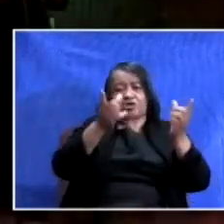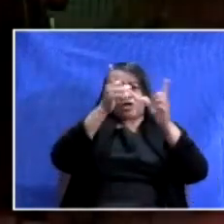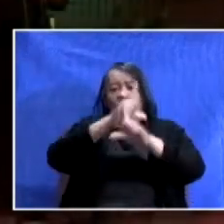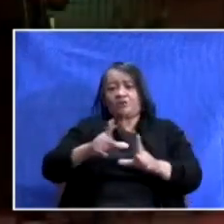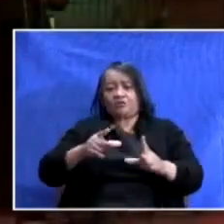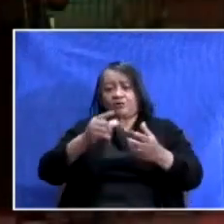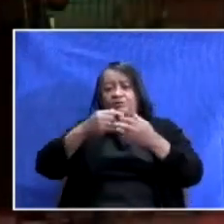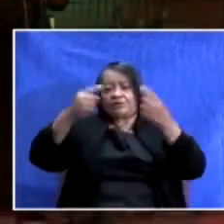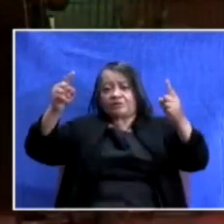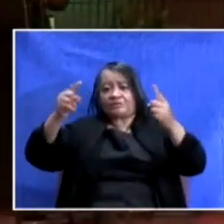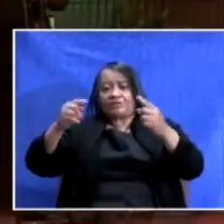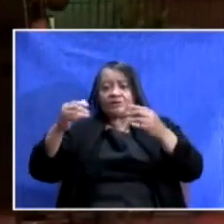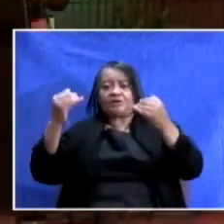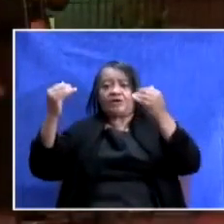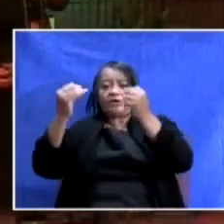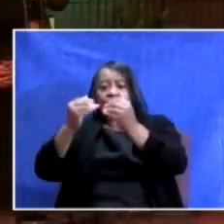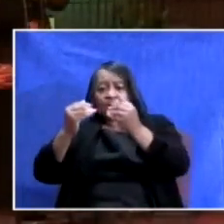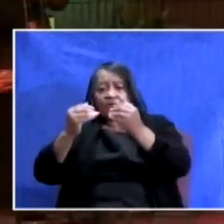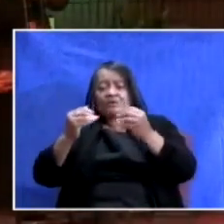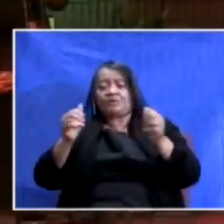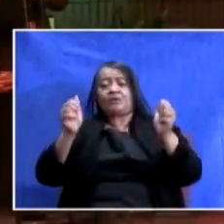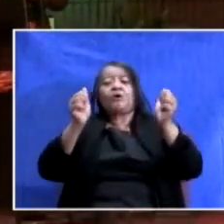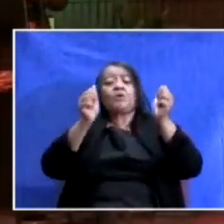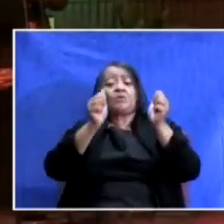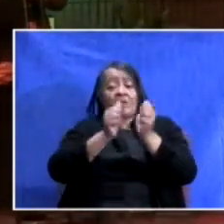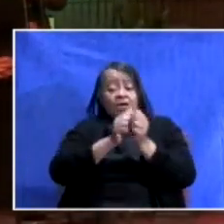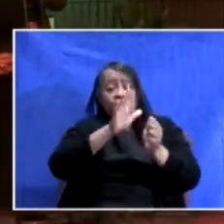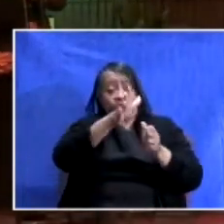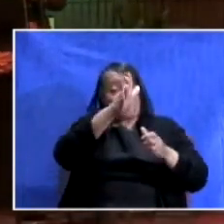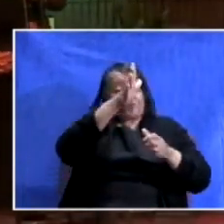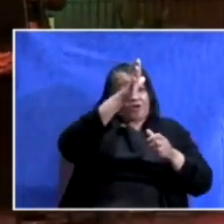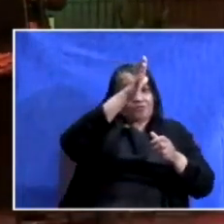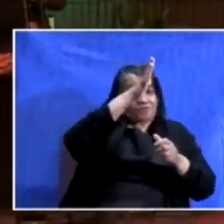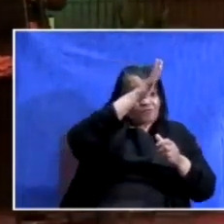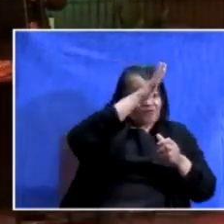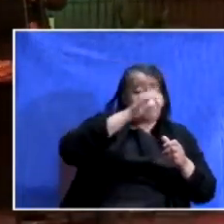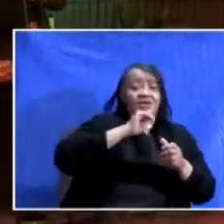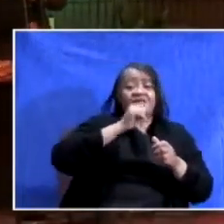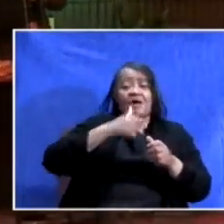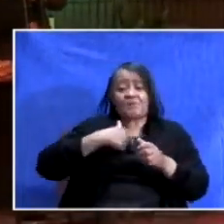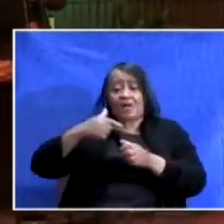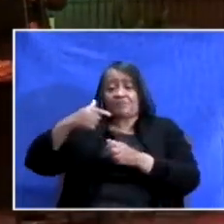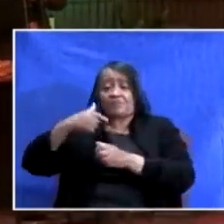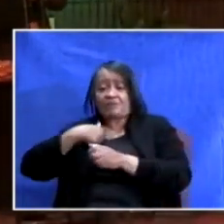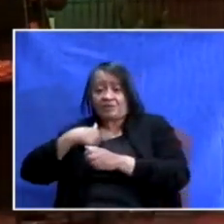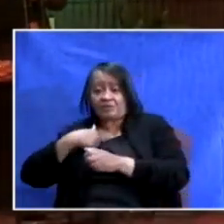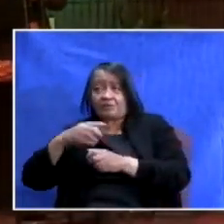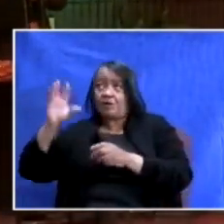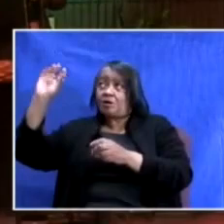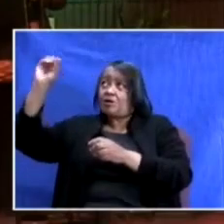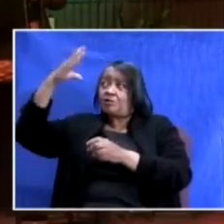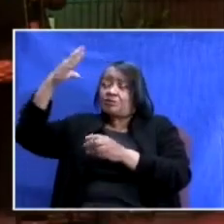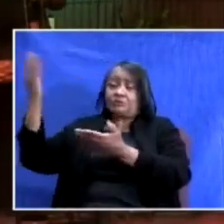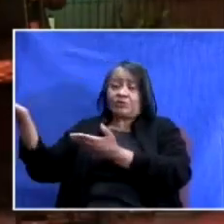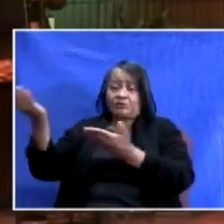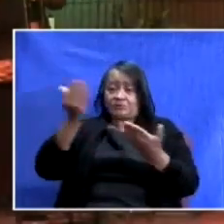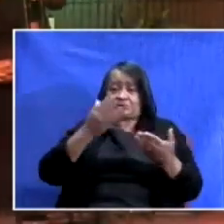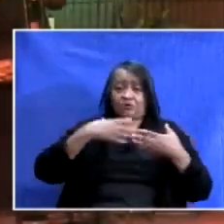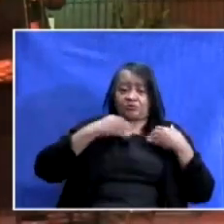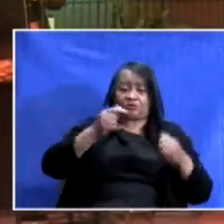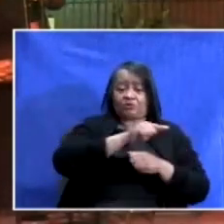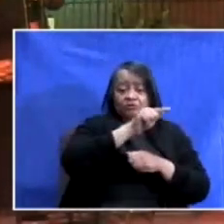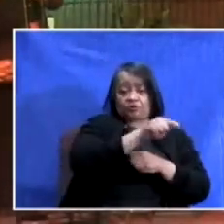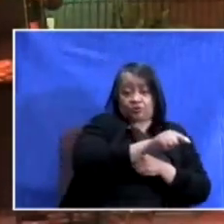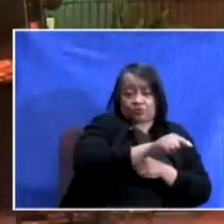independence bequeathed by your fathers is shared by you, not by me. The sunlight that brought light and healing to